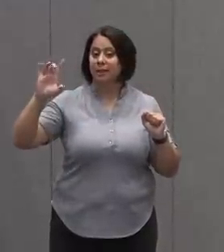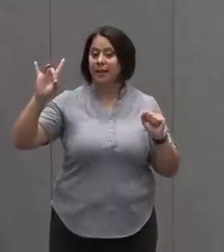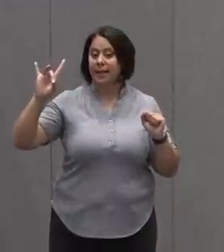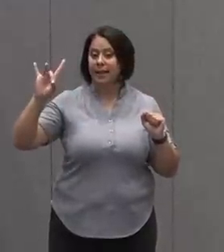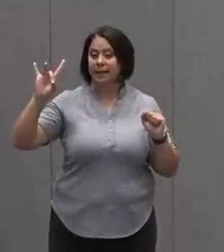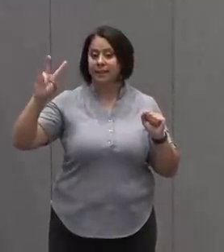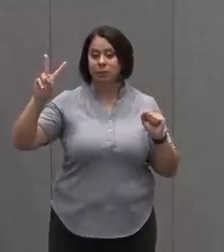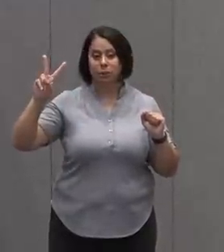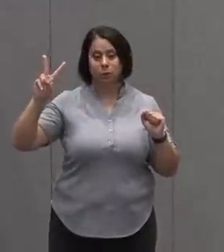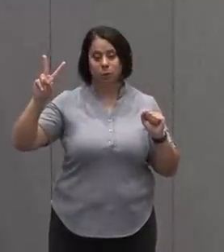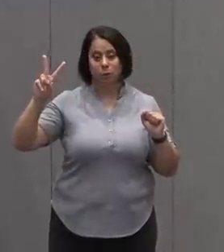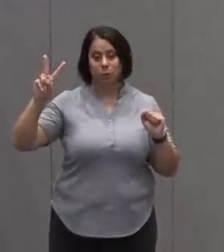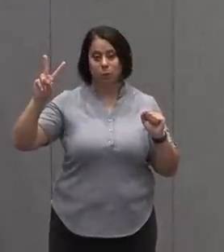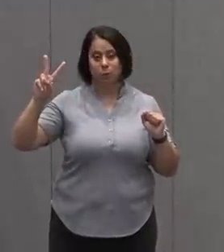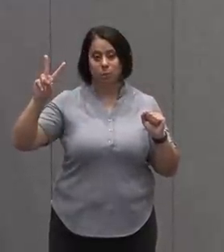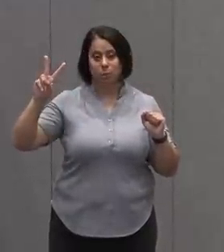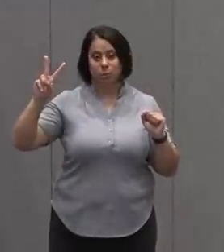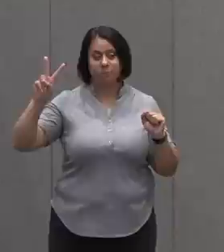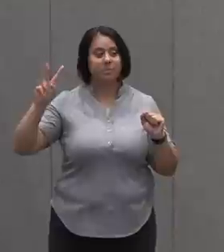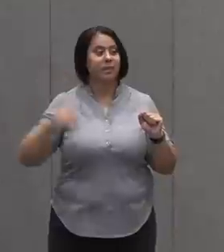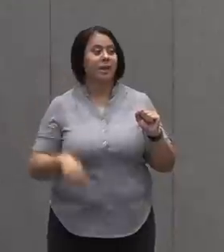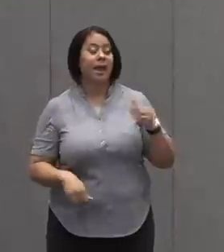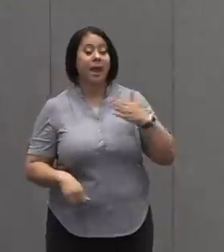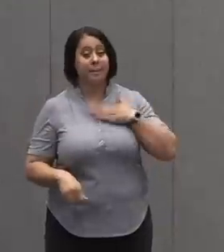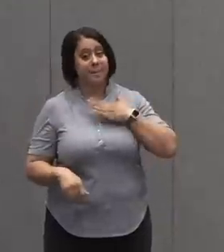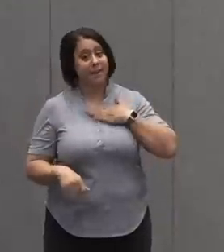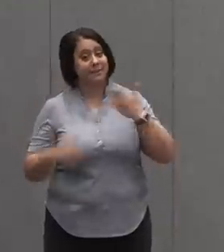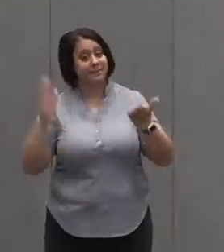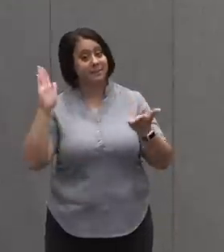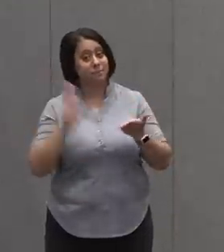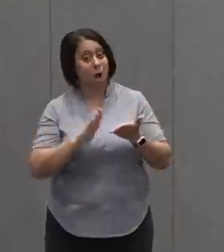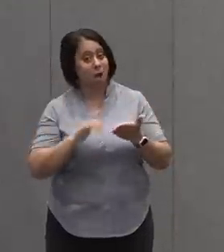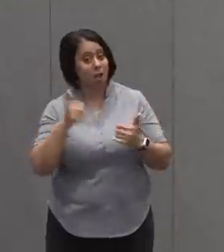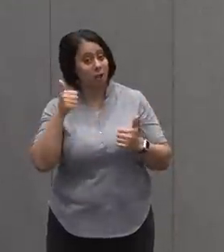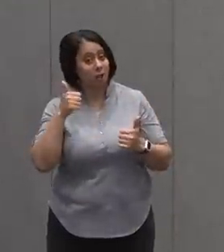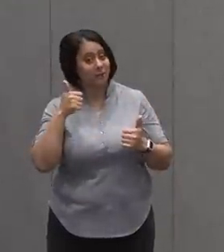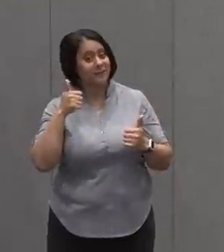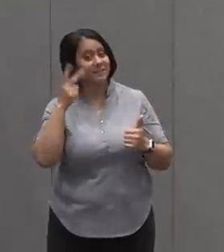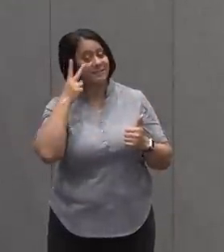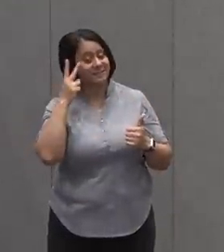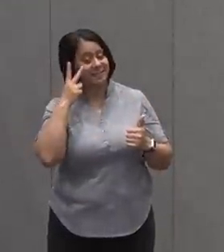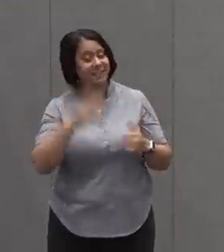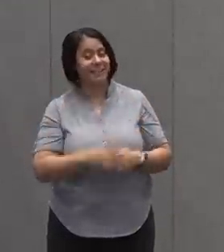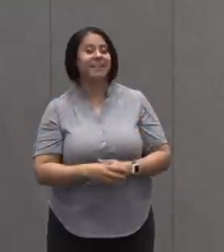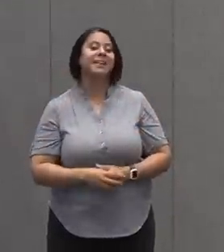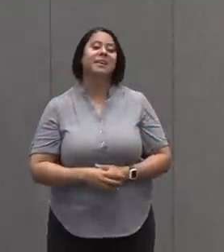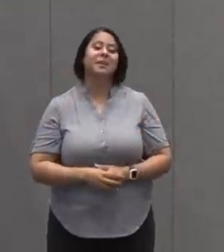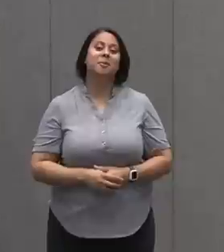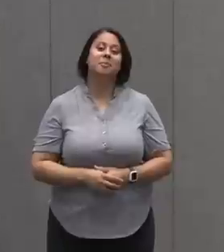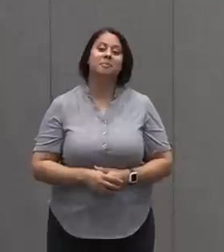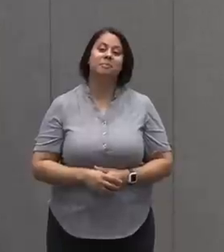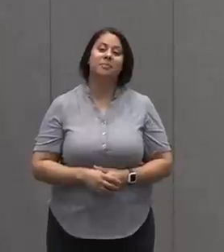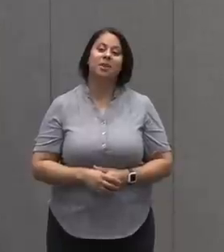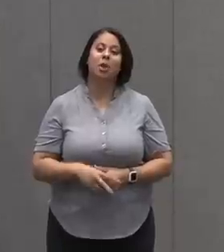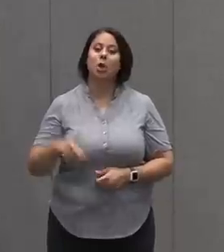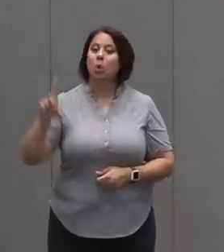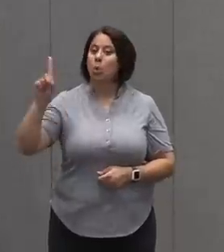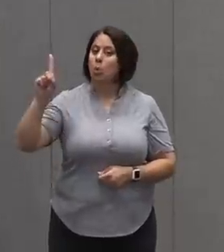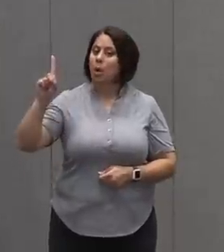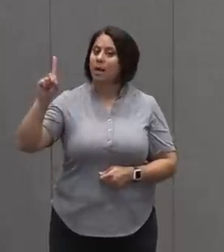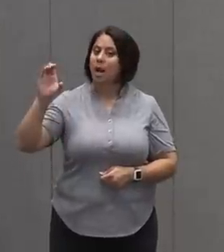482. Let's see. And I went for the smaller number this time because I'm going to let her roll the dice, see if she gets lucky. I have a